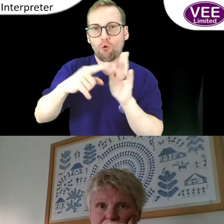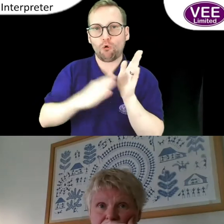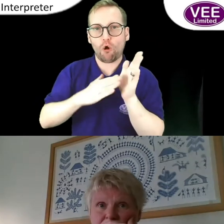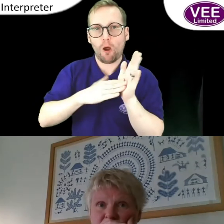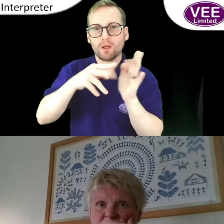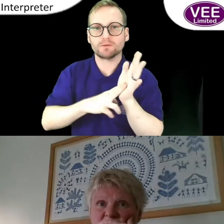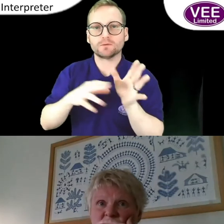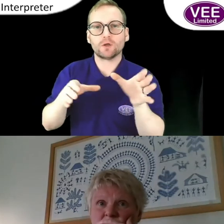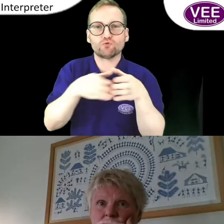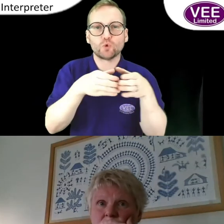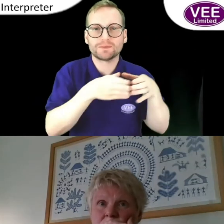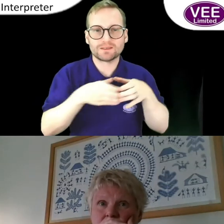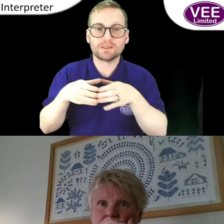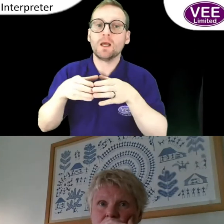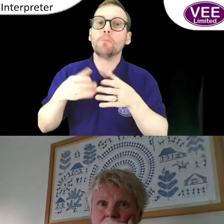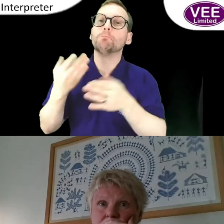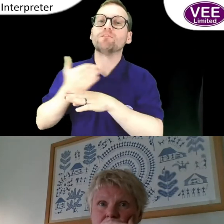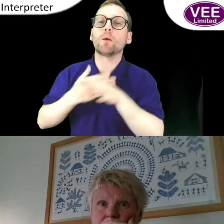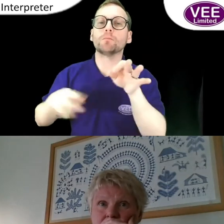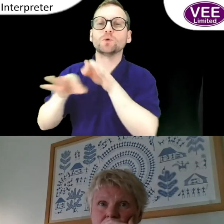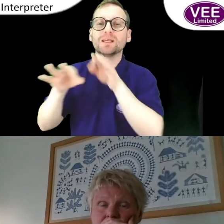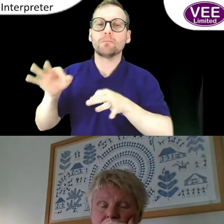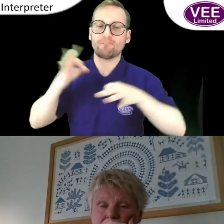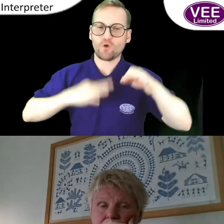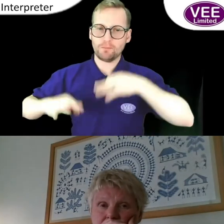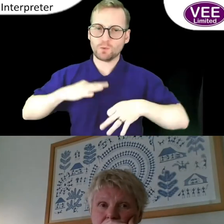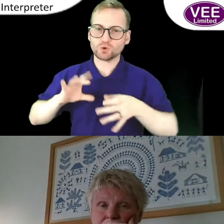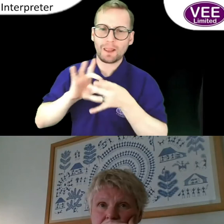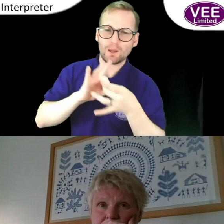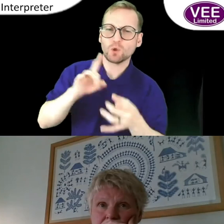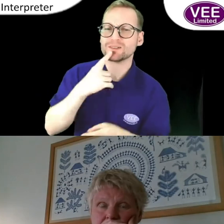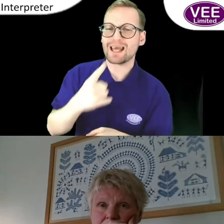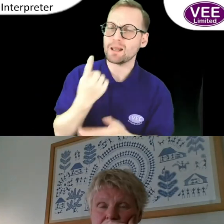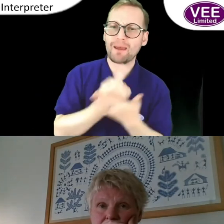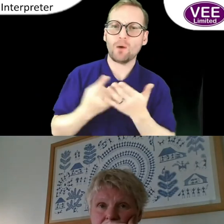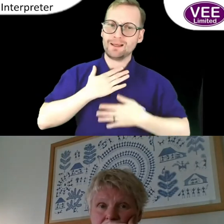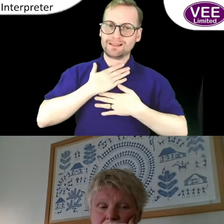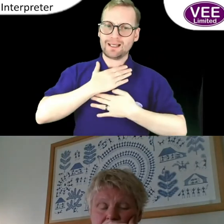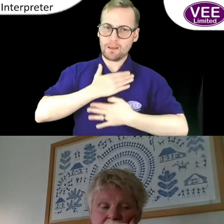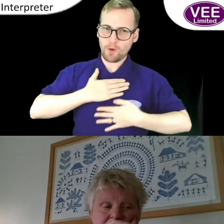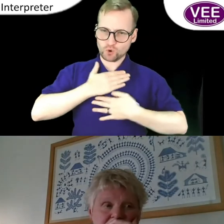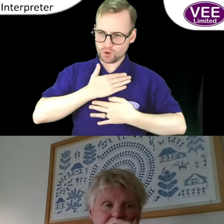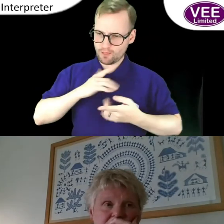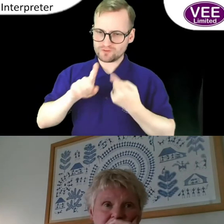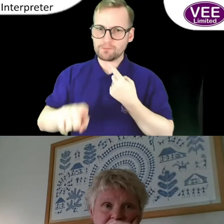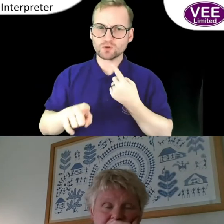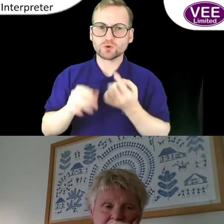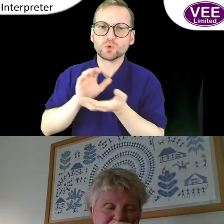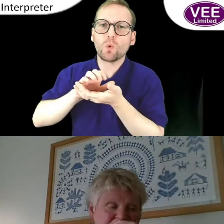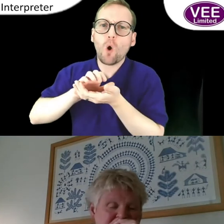before we move on to the music performance, I also did just want to touch on what you said in relation to the emotional response to objects and